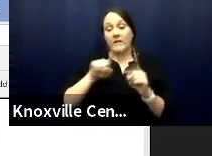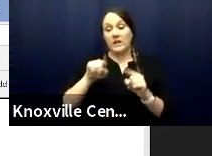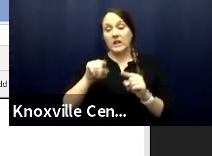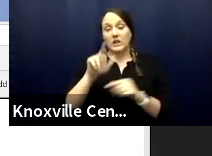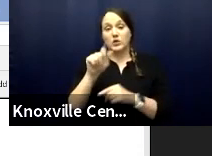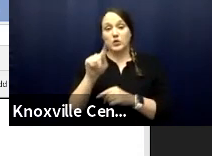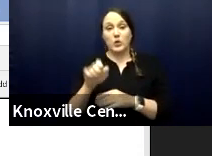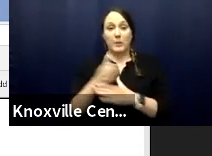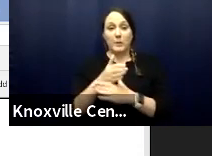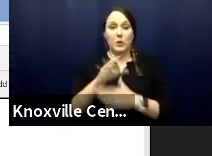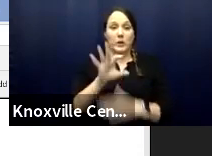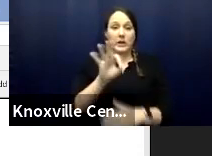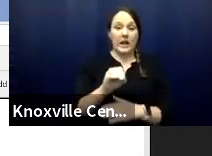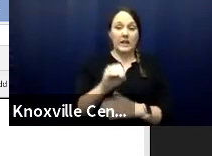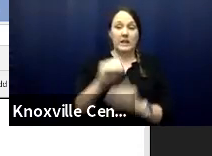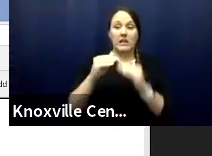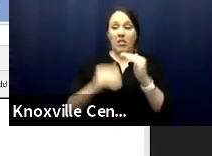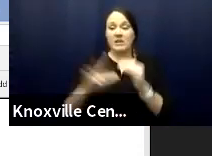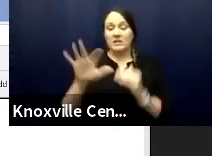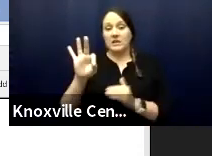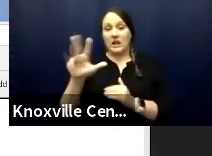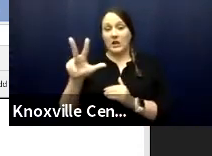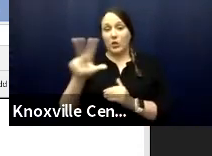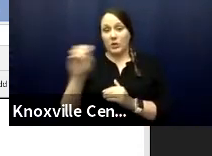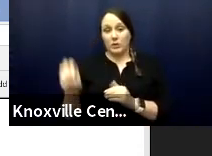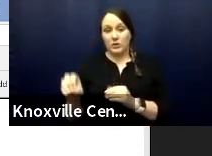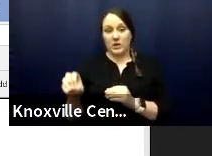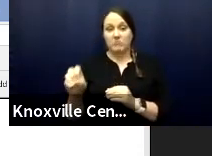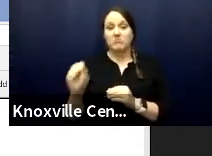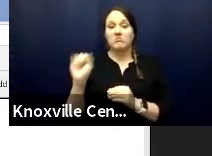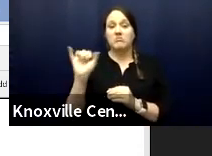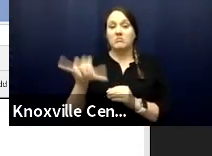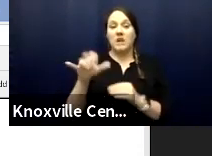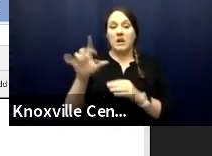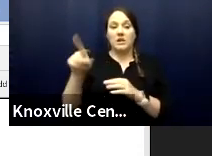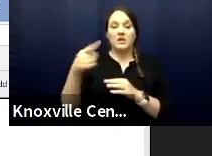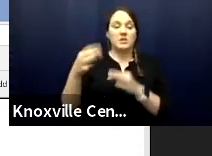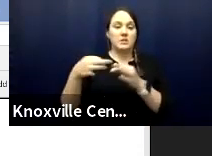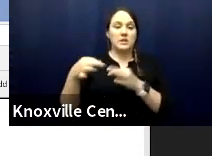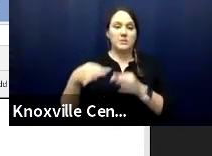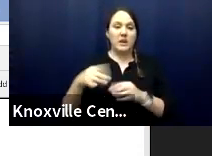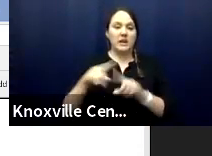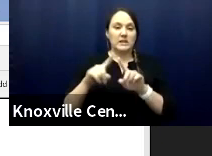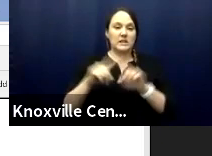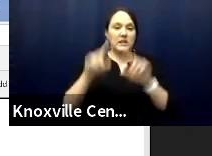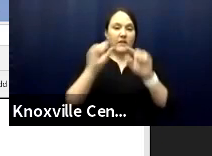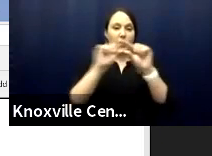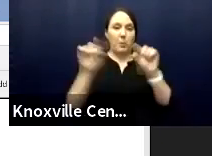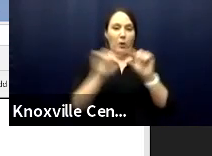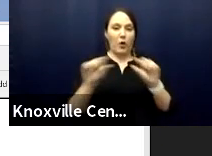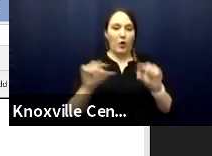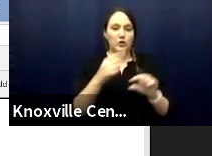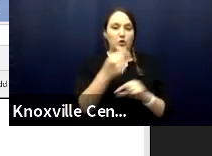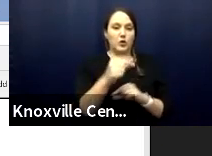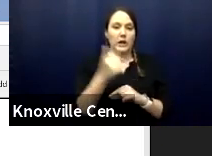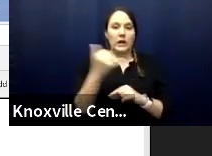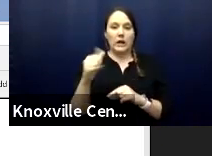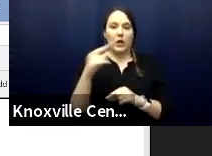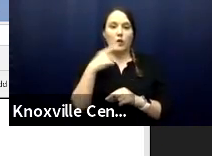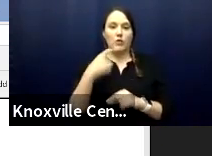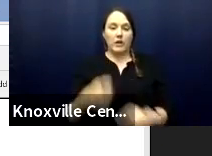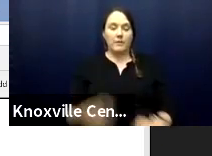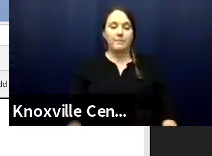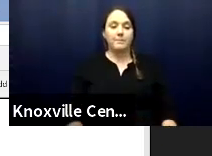90 and less than 93%. So that just gives a definition to the different bars, green, yellow, and red. Next